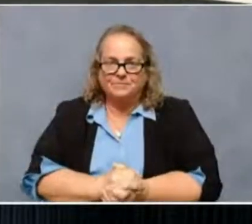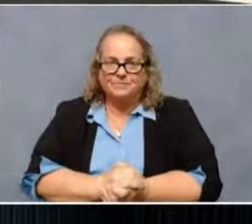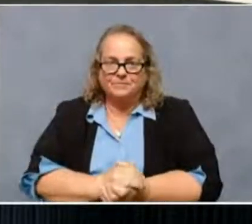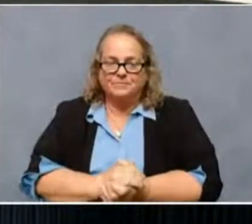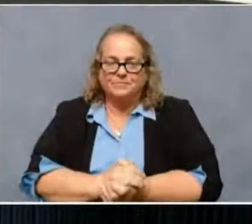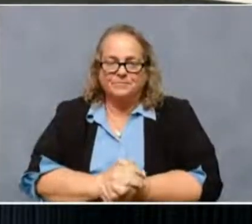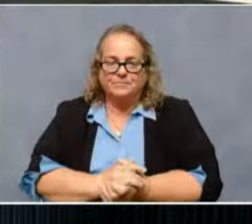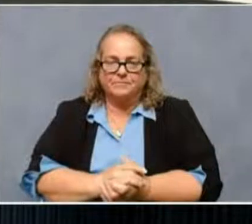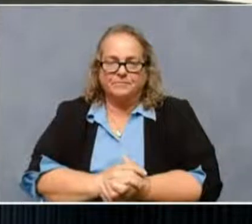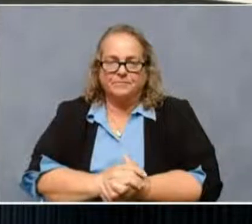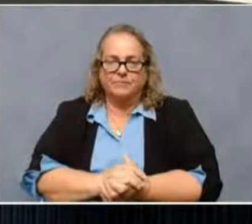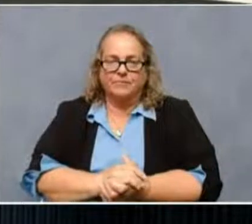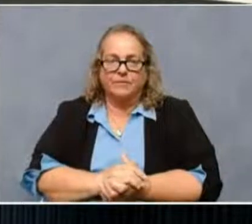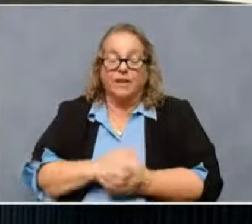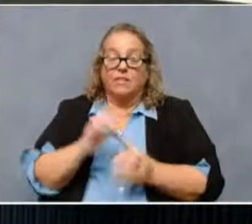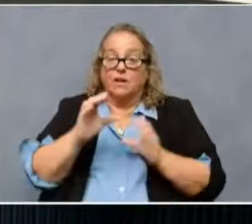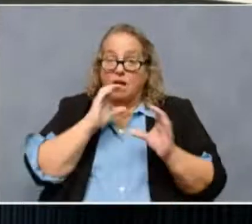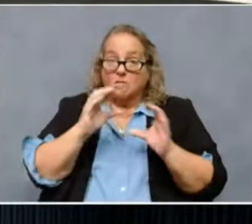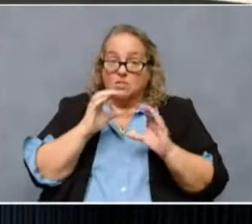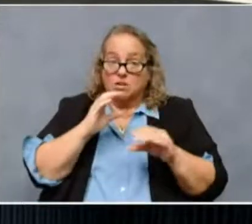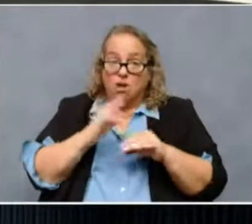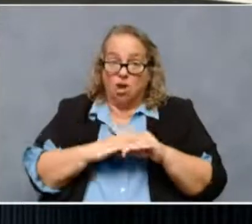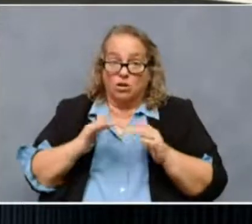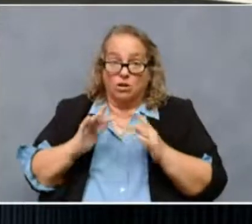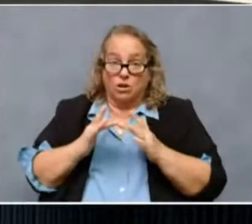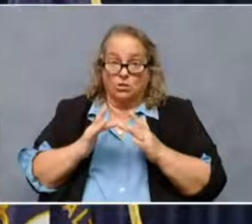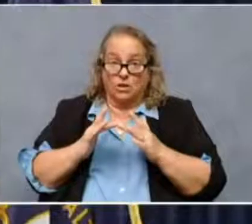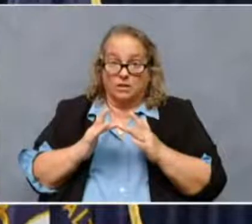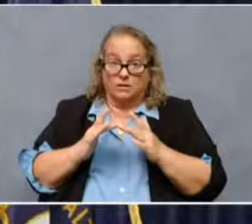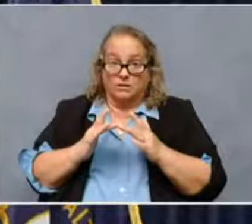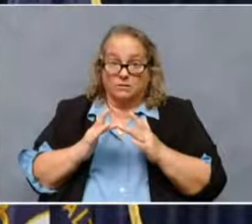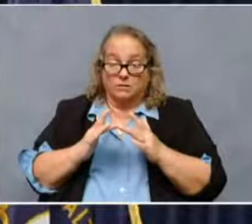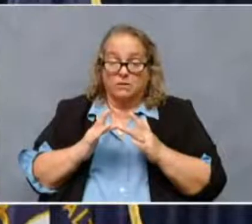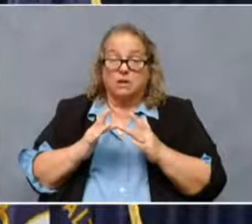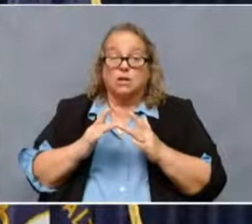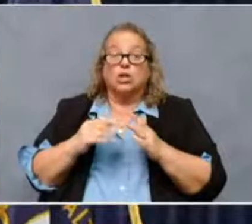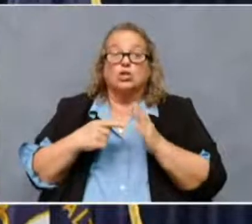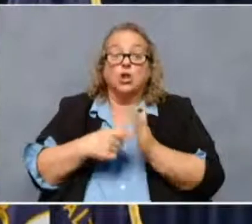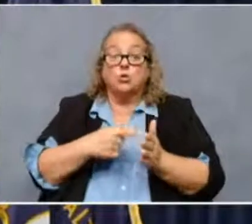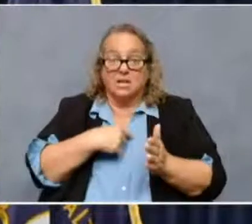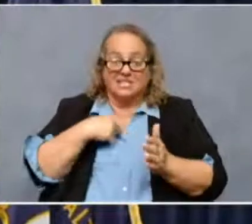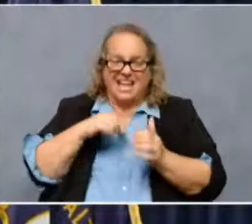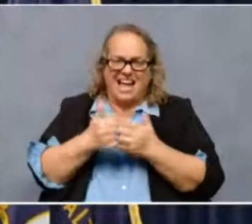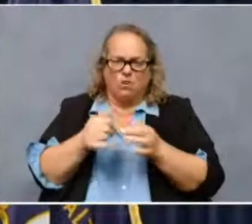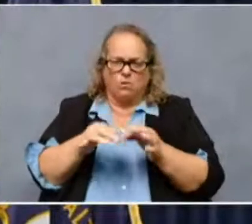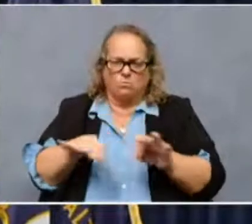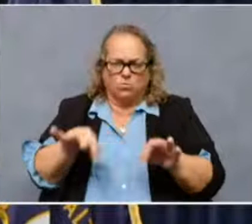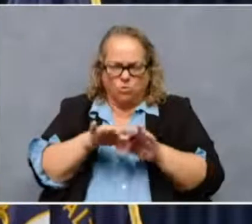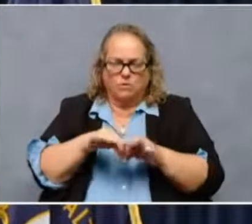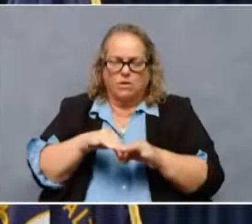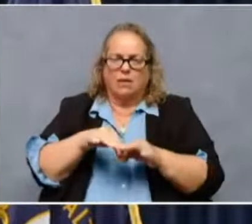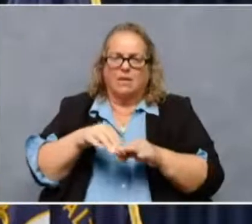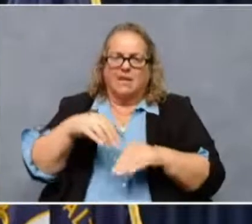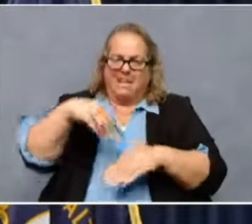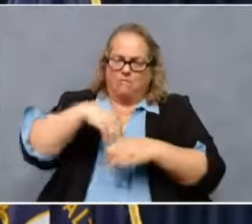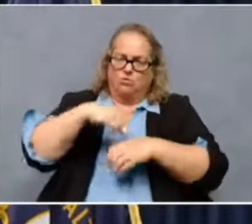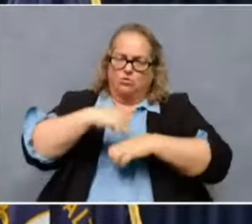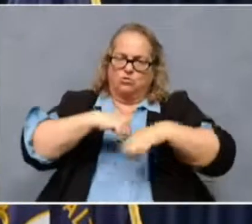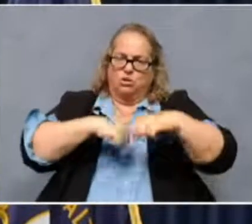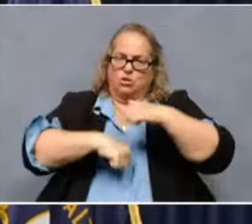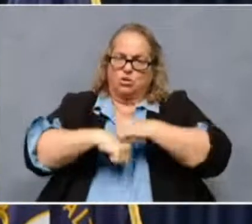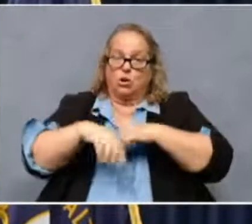I think the conversation on broadband shows us how critical that infrastructure is for our future. Broadband